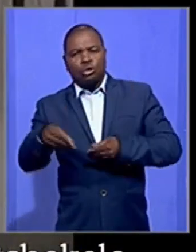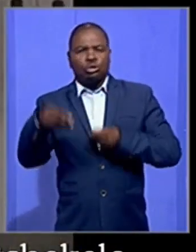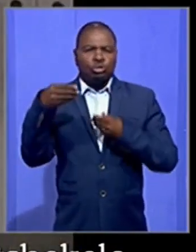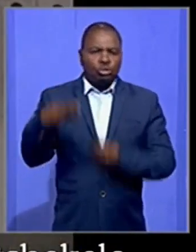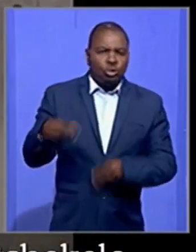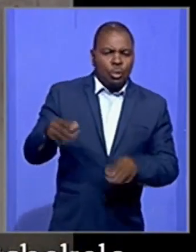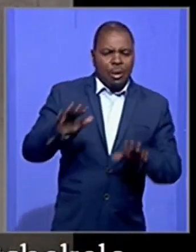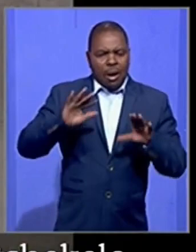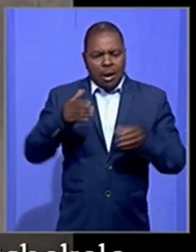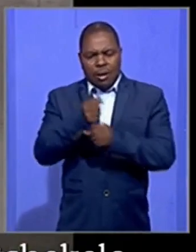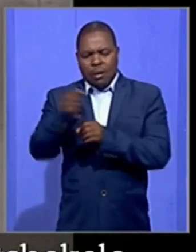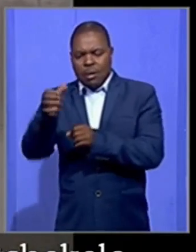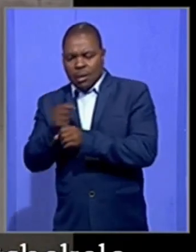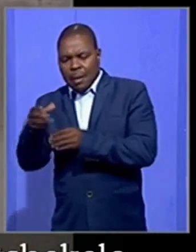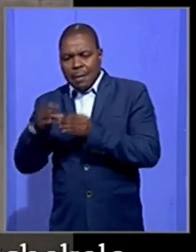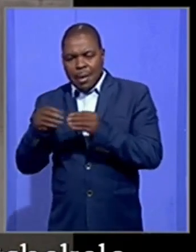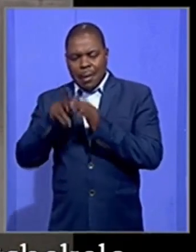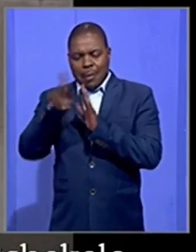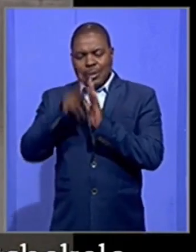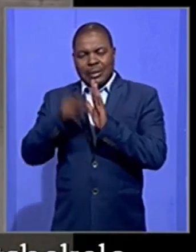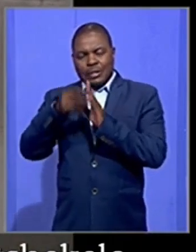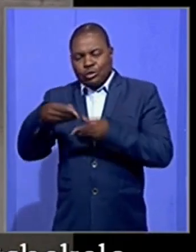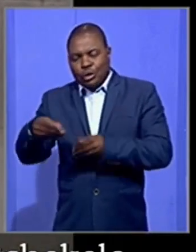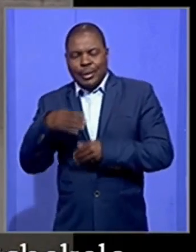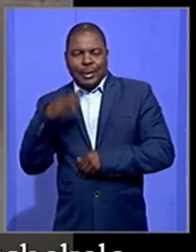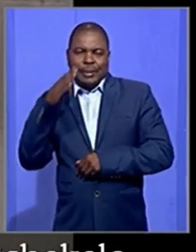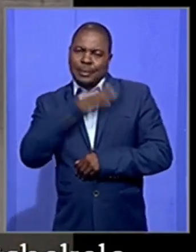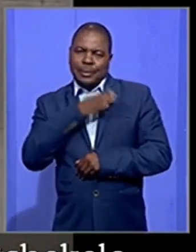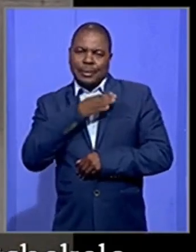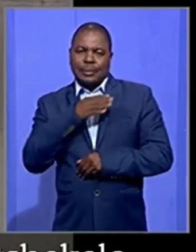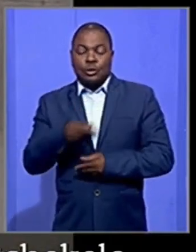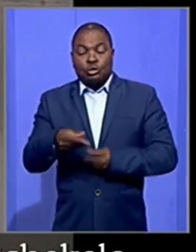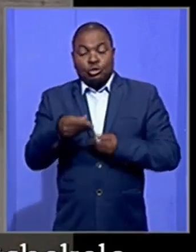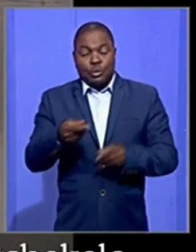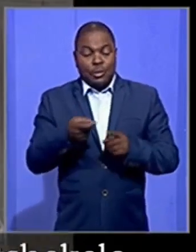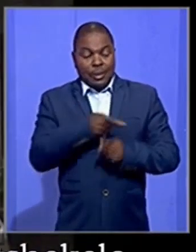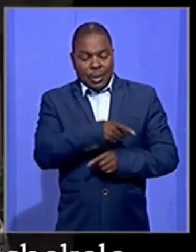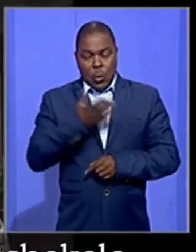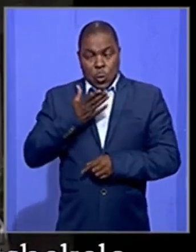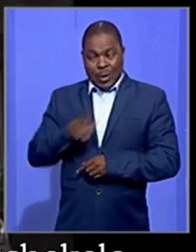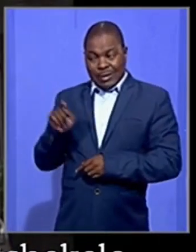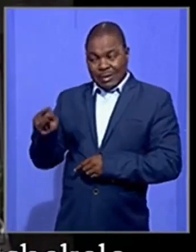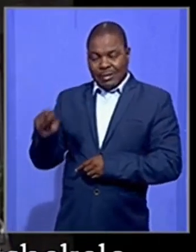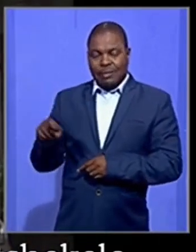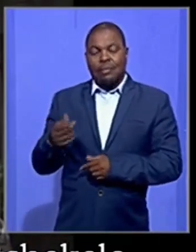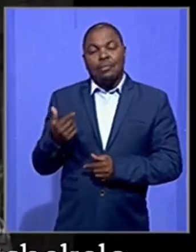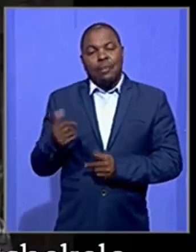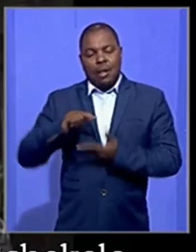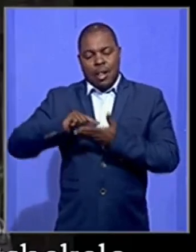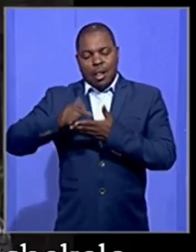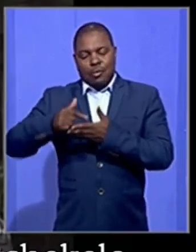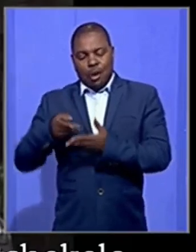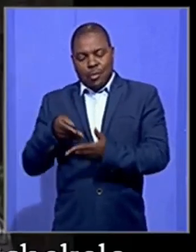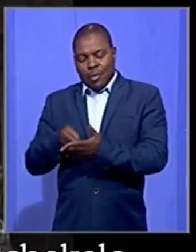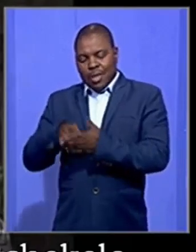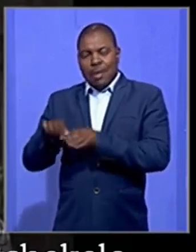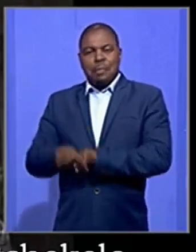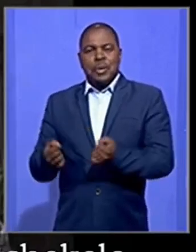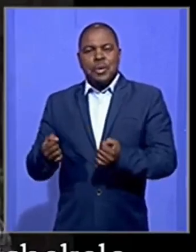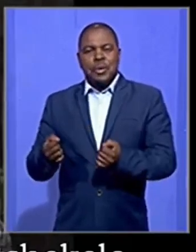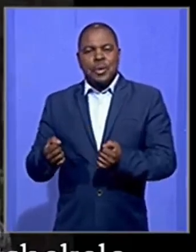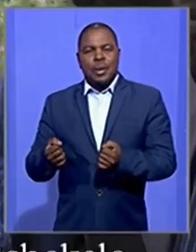le go thapiwa go ya ka boloko. Go begwa fa ditlankana tseo di batliwang ke DA di le mo laptopong eo e senyegileng. Le fa